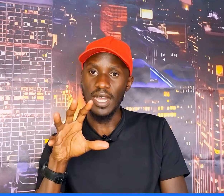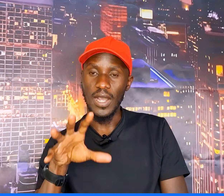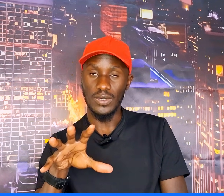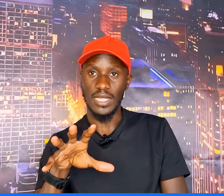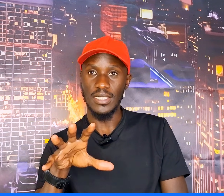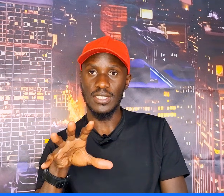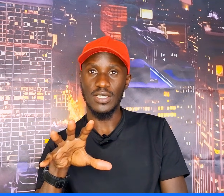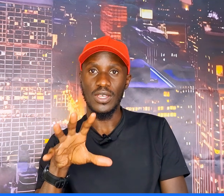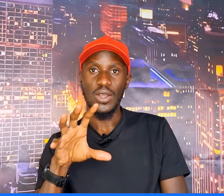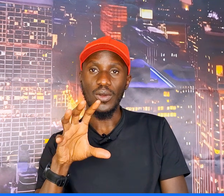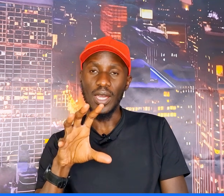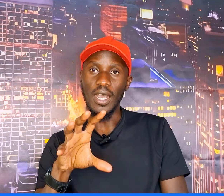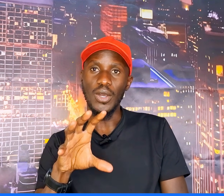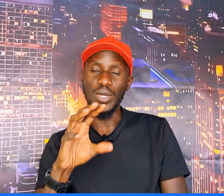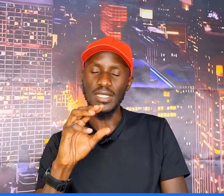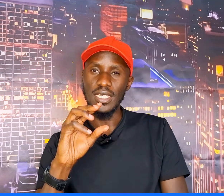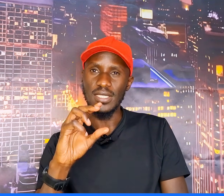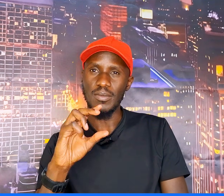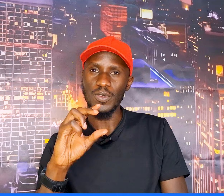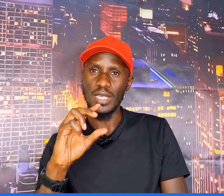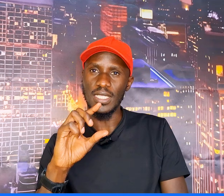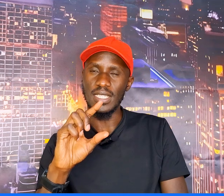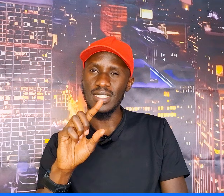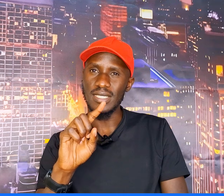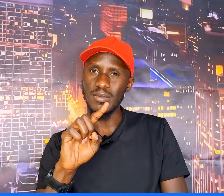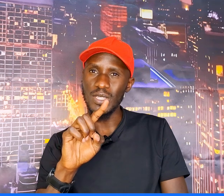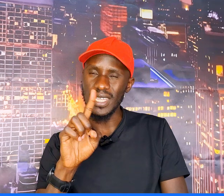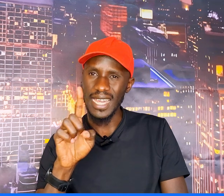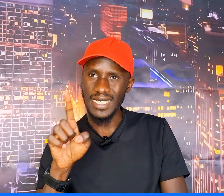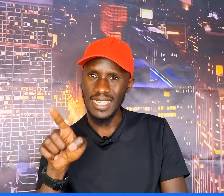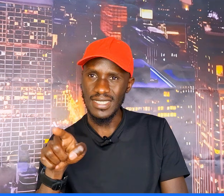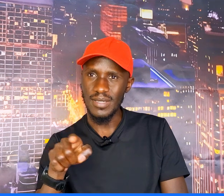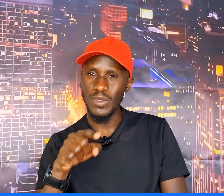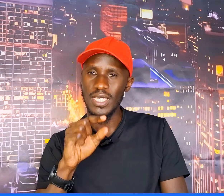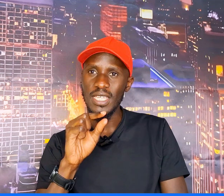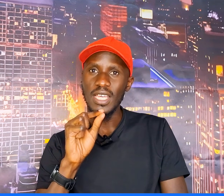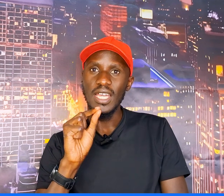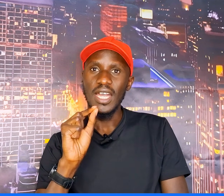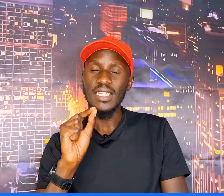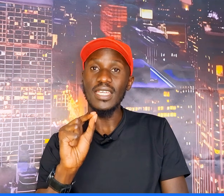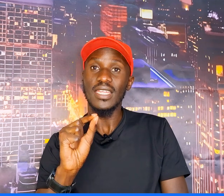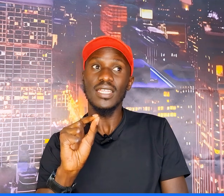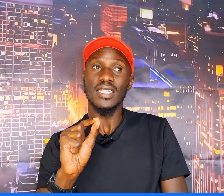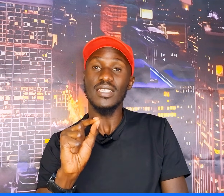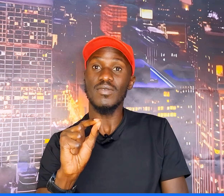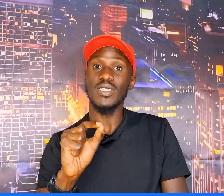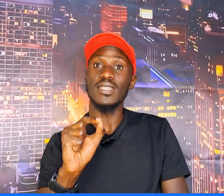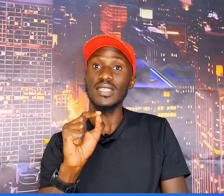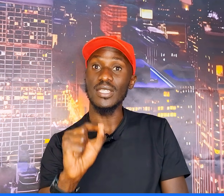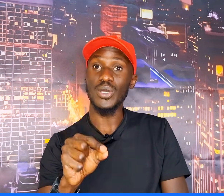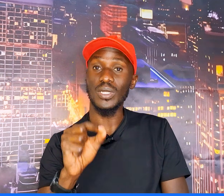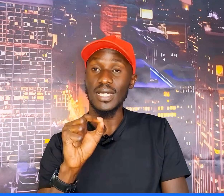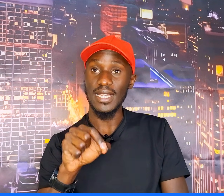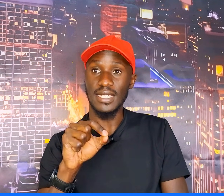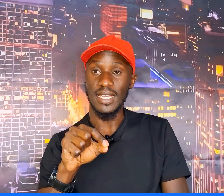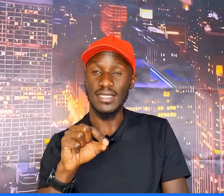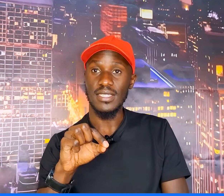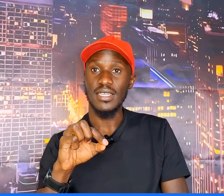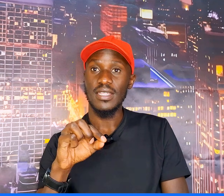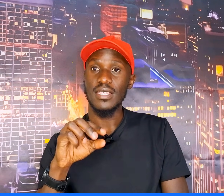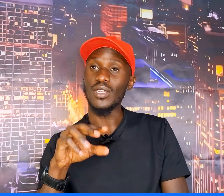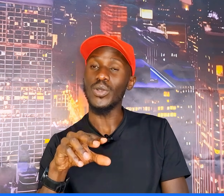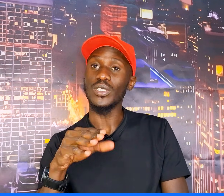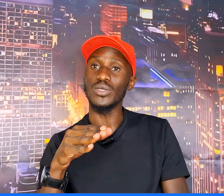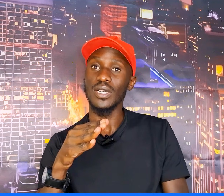give clear outlines on how and some of the, let's say, some of the guidelines, some of the, let's even say legal